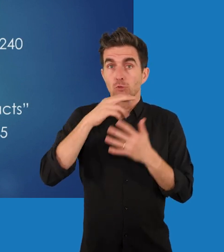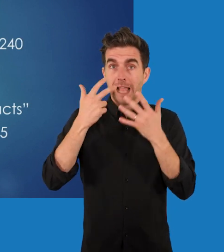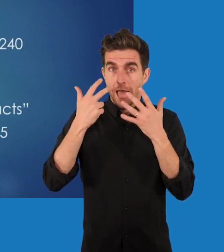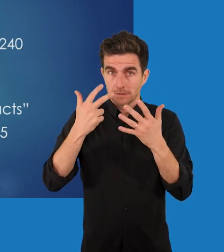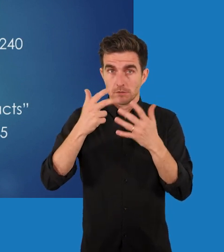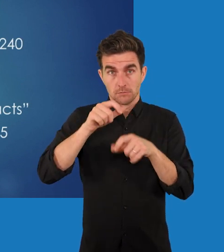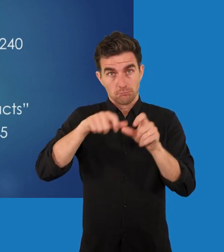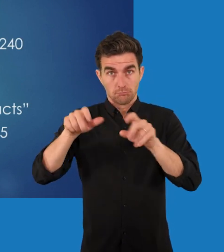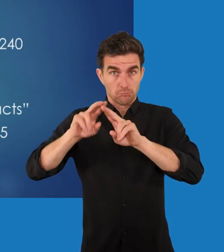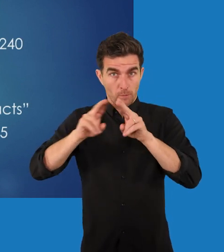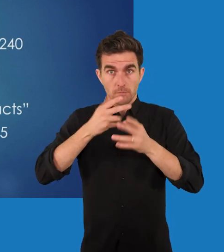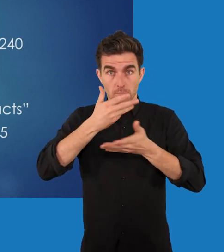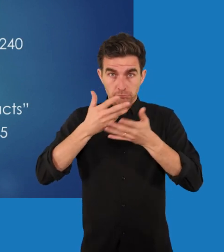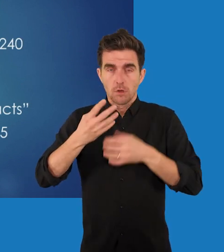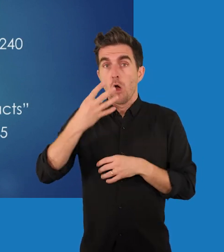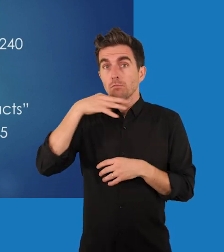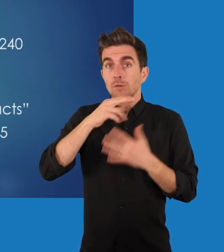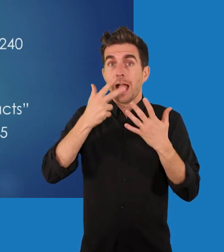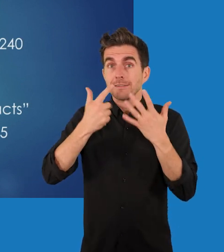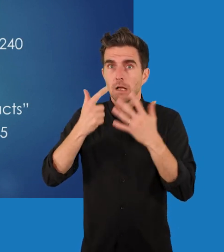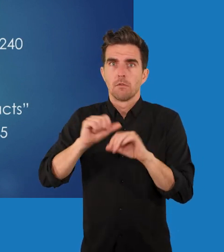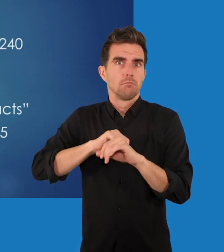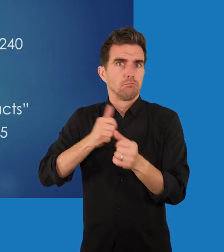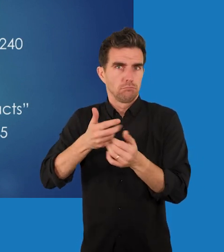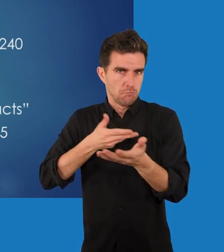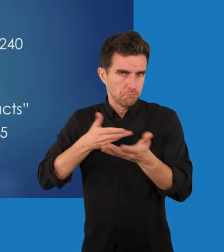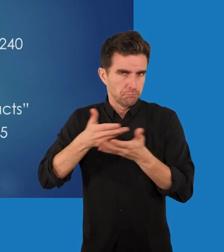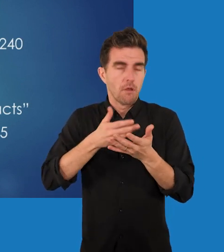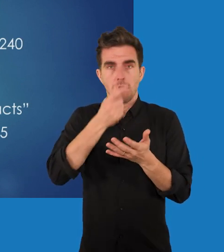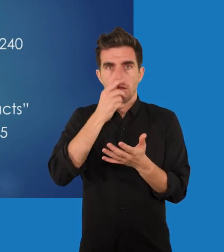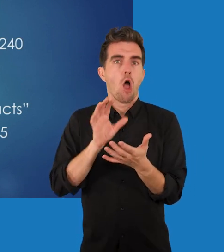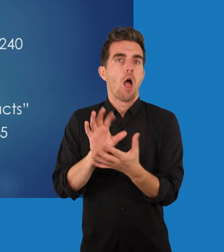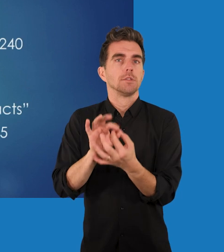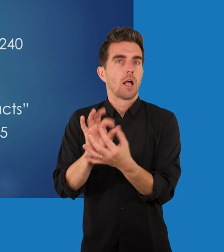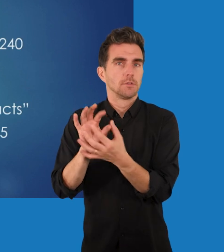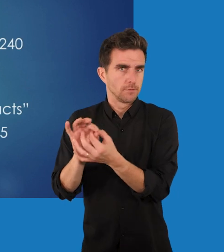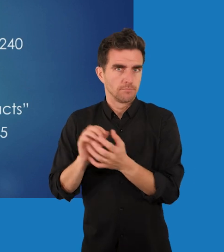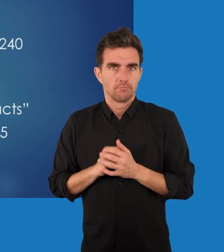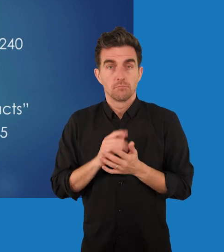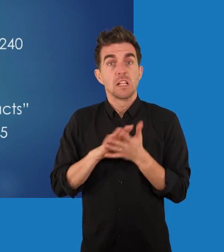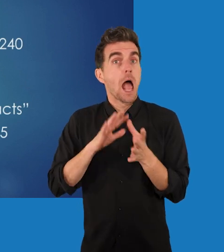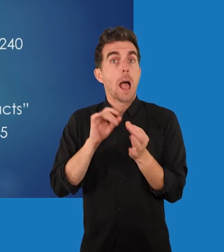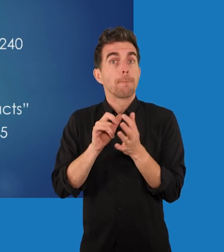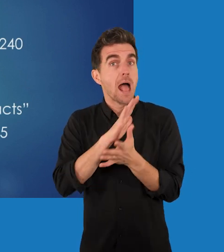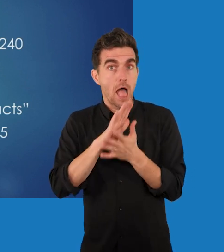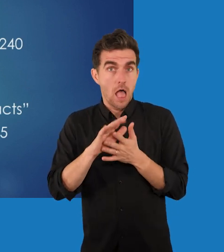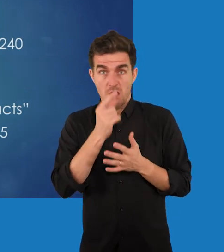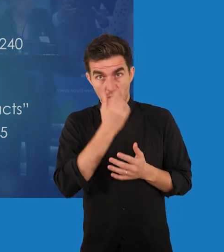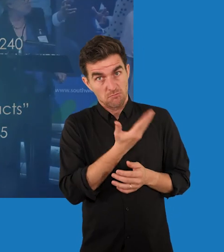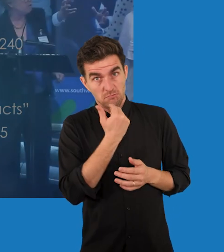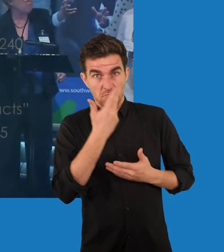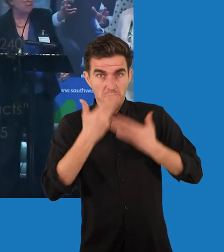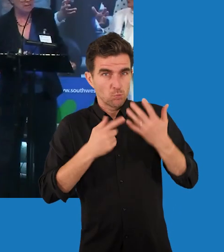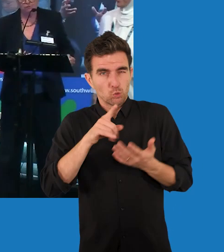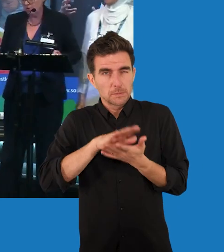about 408 residents so far, and we've had 487 meaningful contacts. Now, Habiba, come and tell us what you